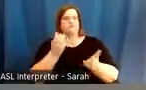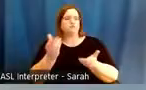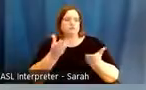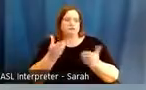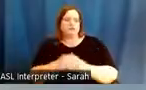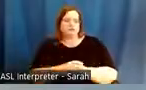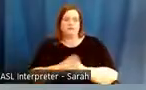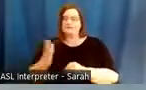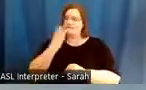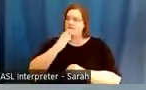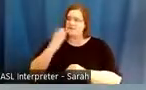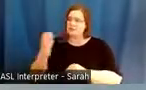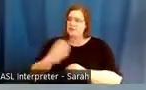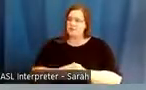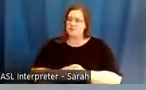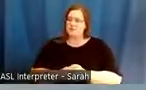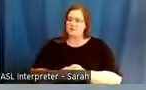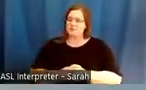Thank you.